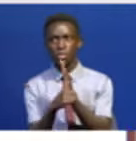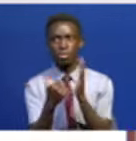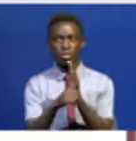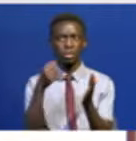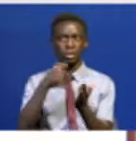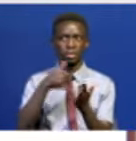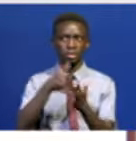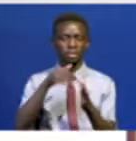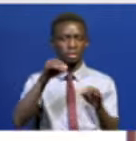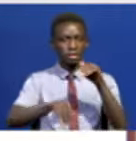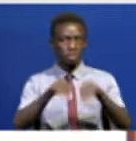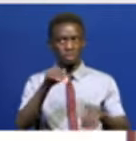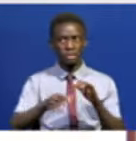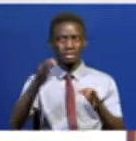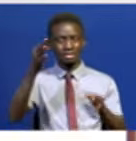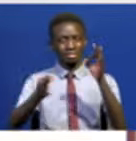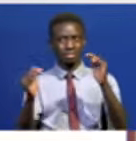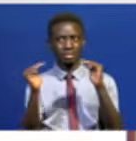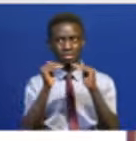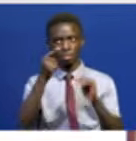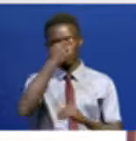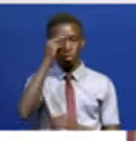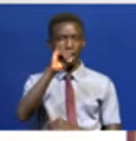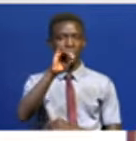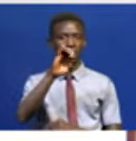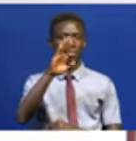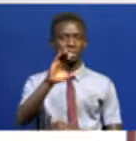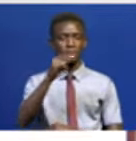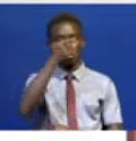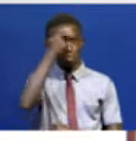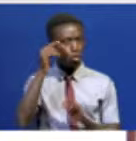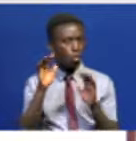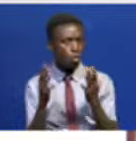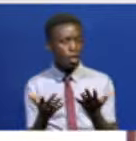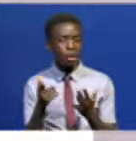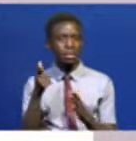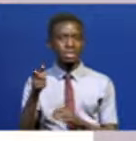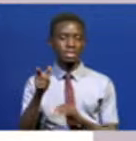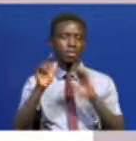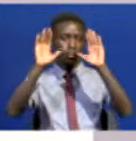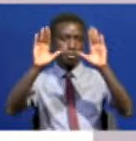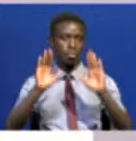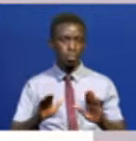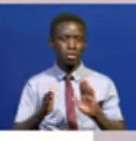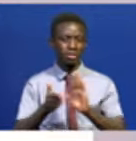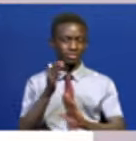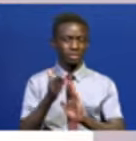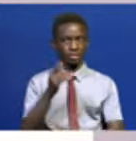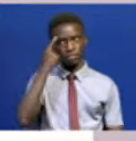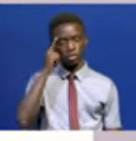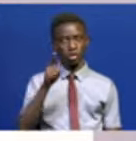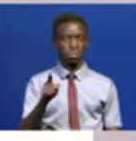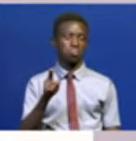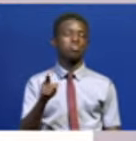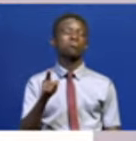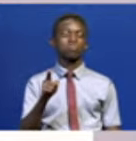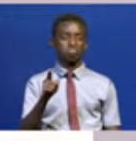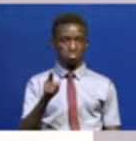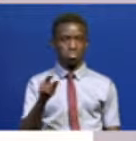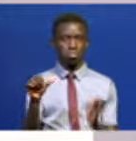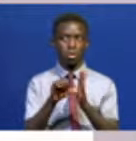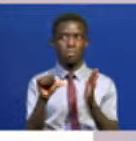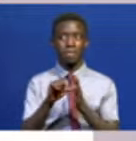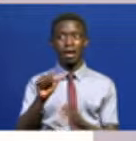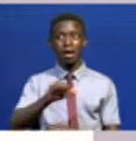including IBC, because of the urgency of the matter. Other issues that the committee will address